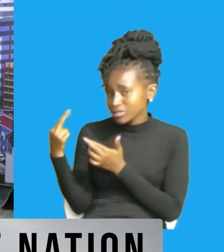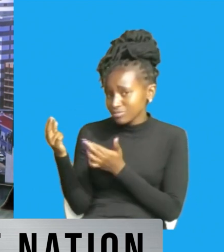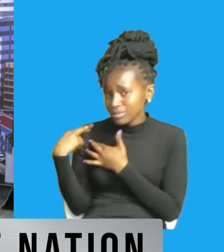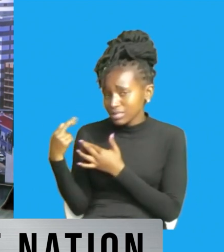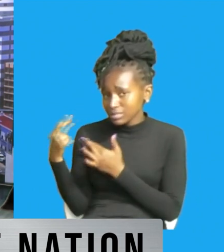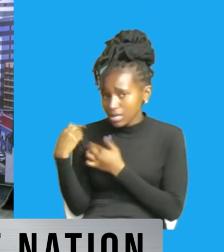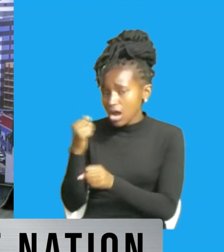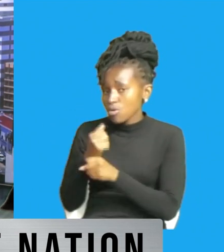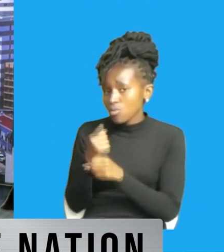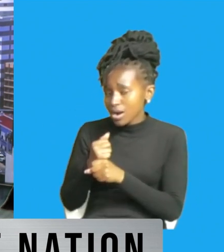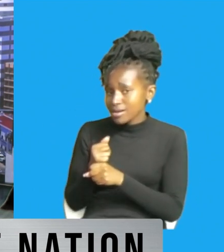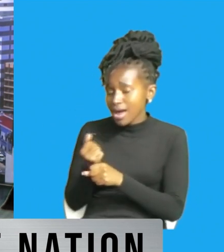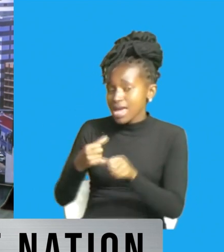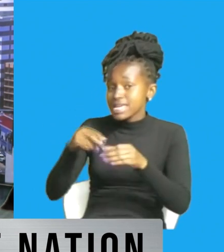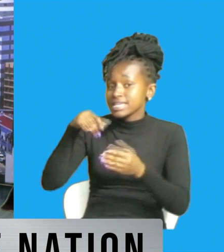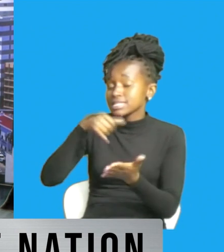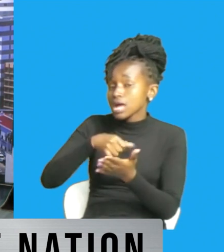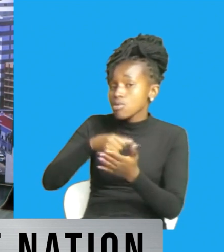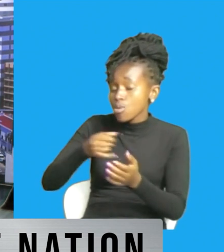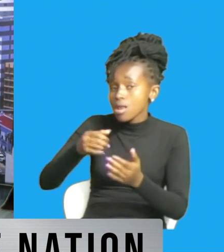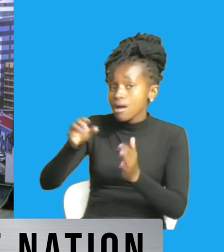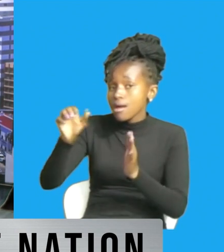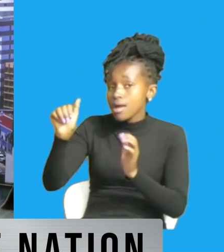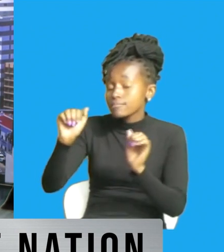team, and in fact,